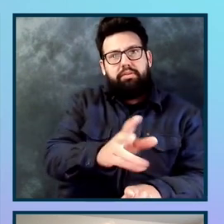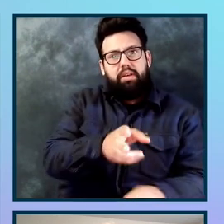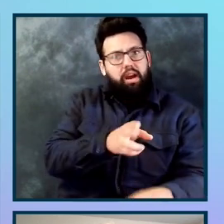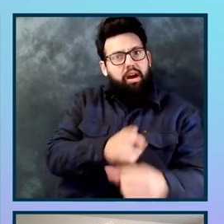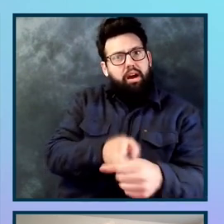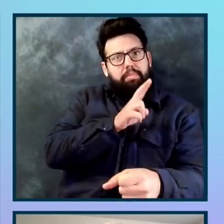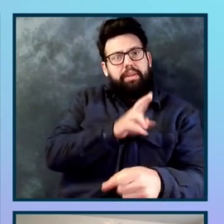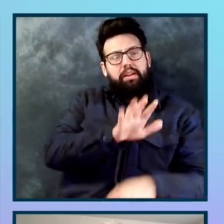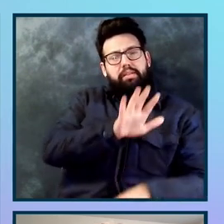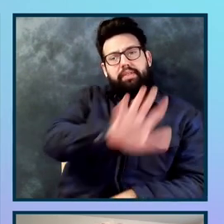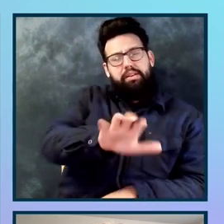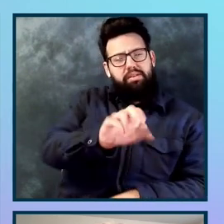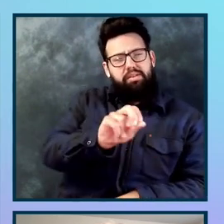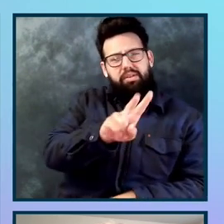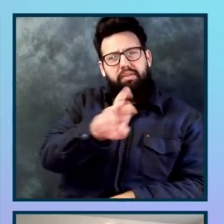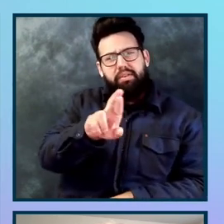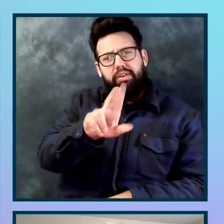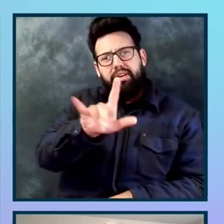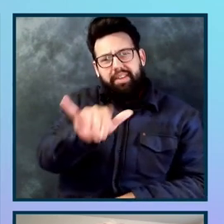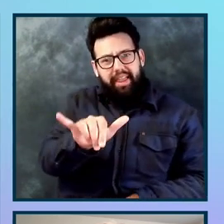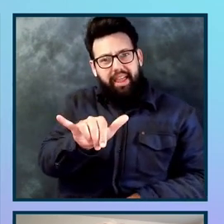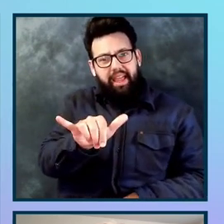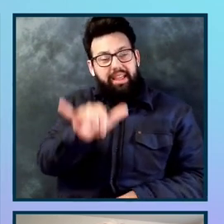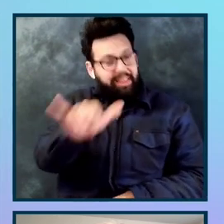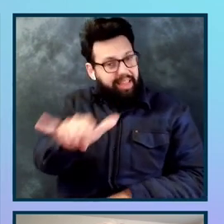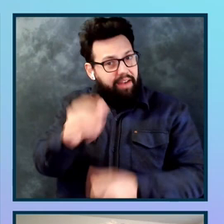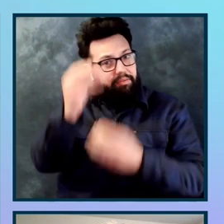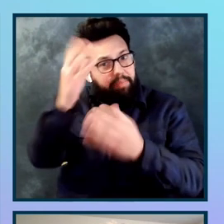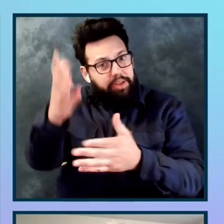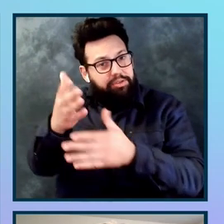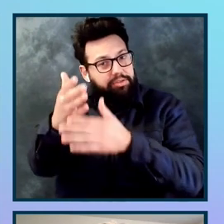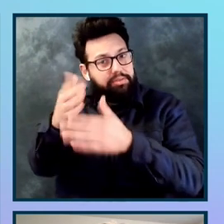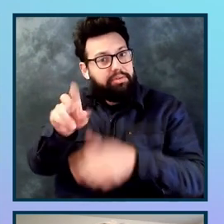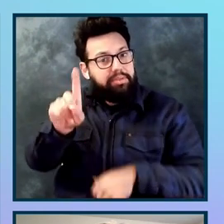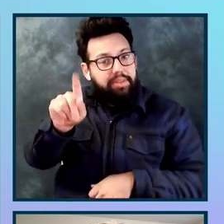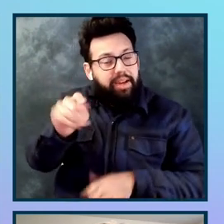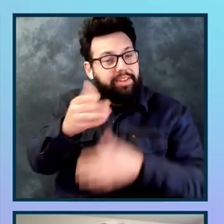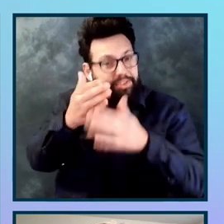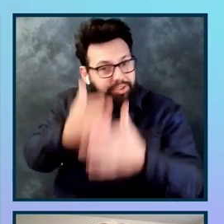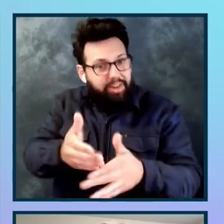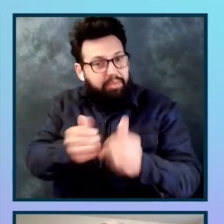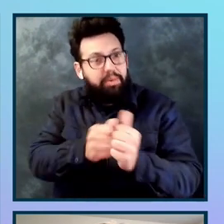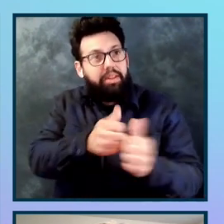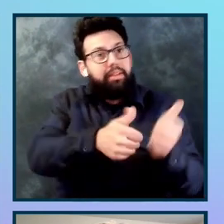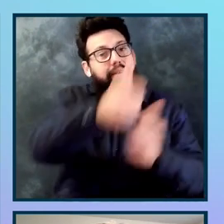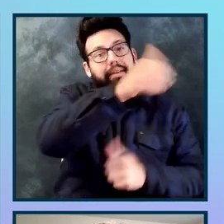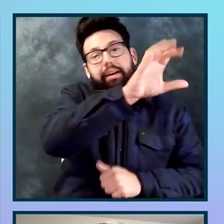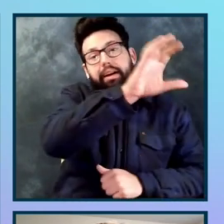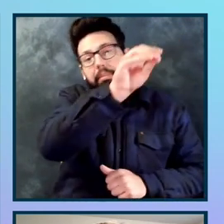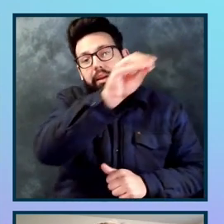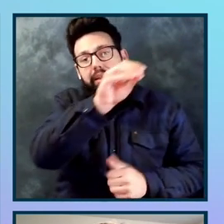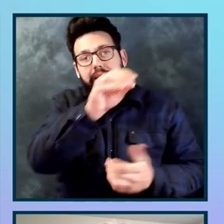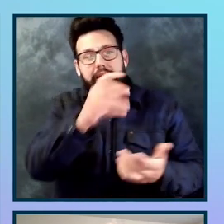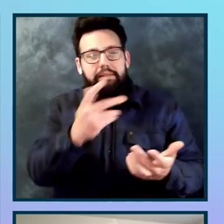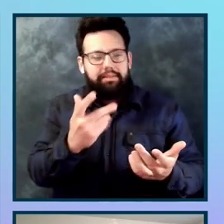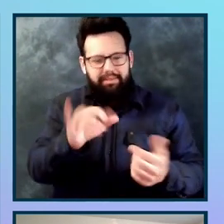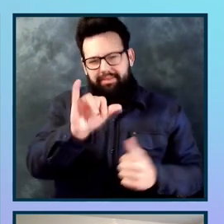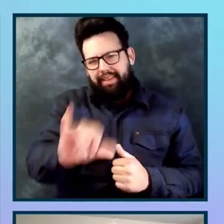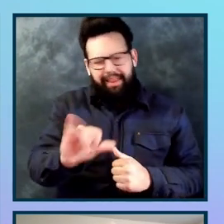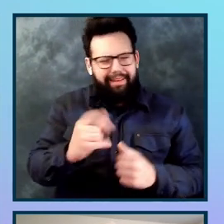out of using the overlay, I may have opted in to something I didn't anticipate opting into.